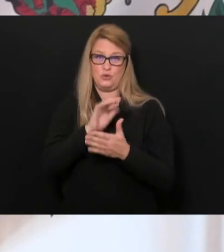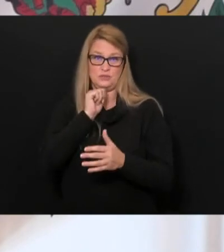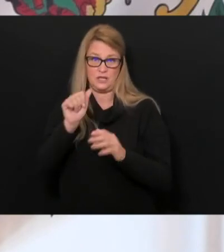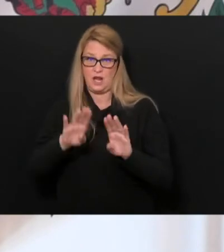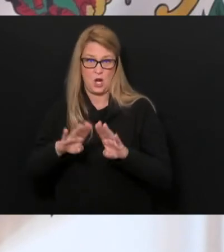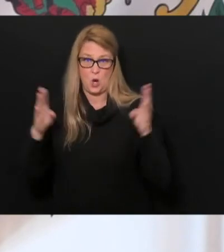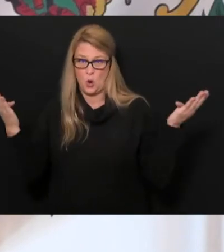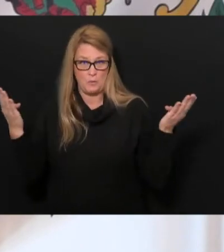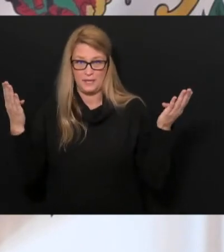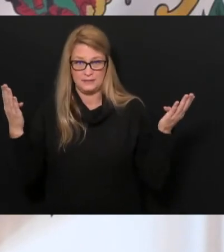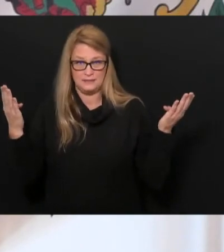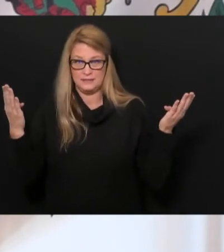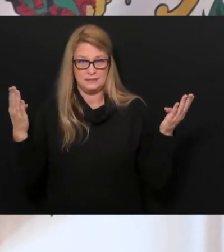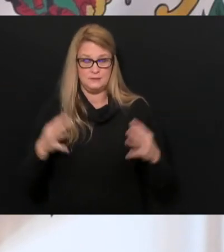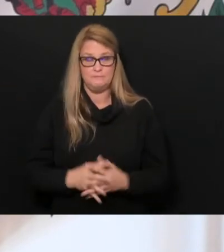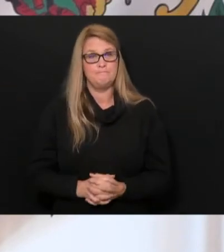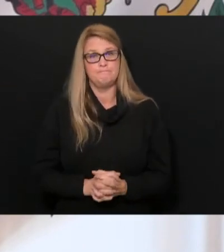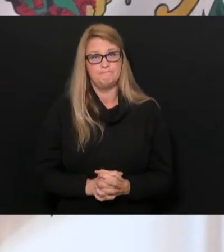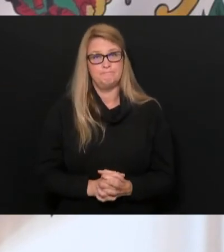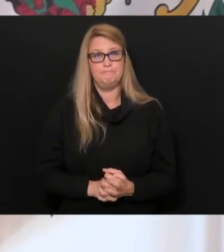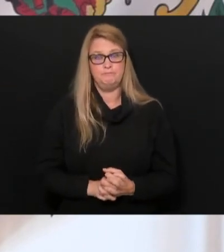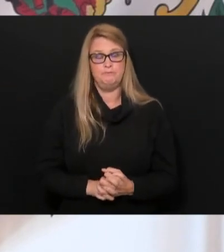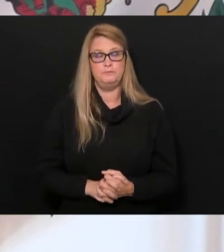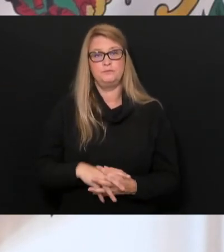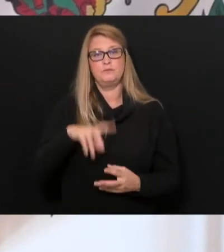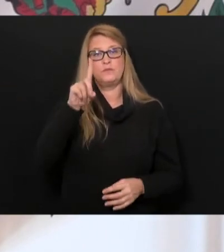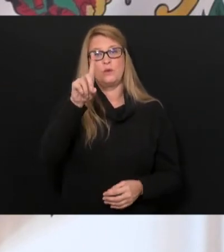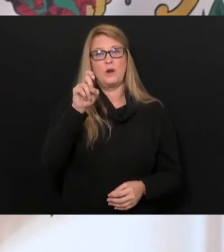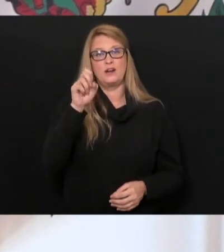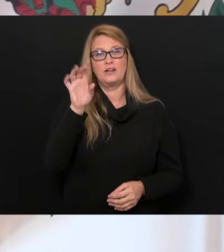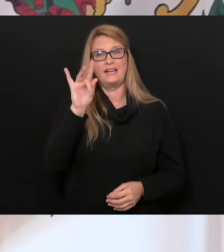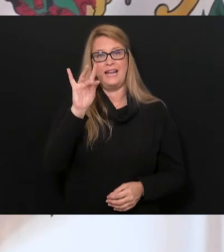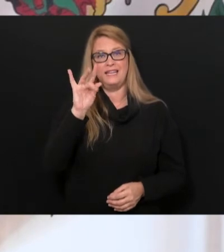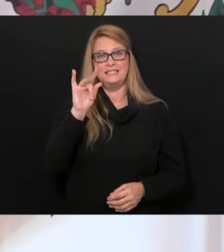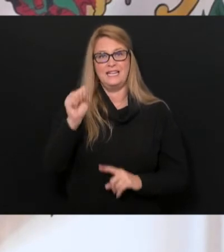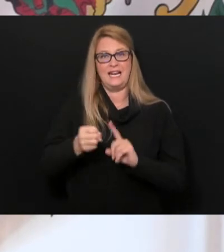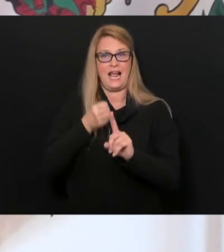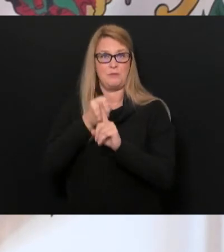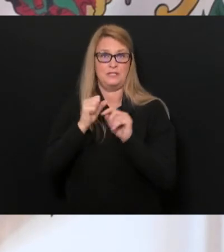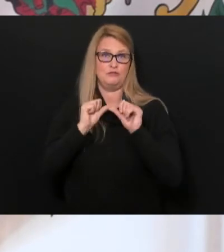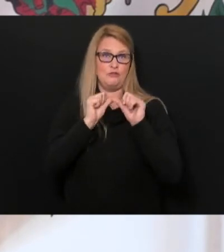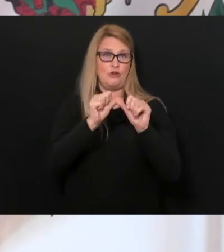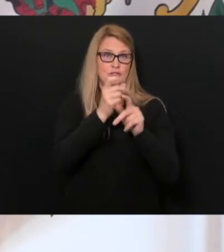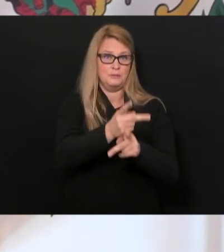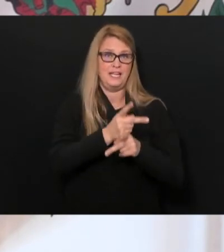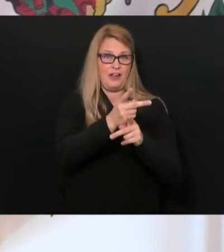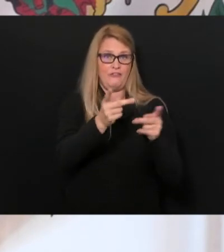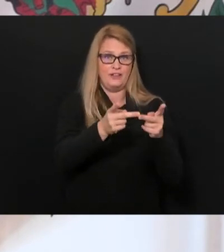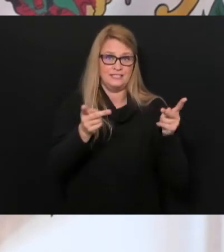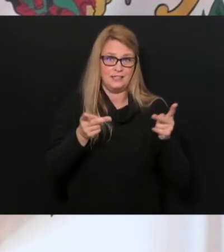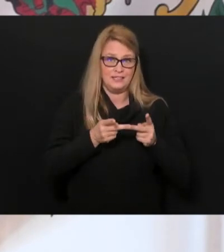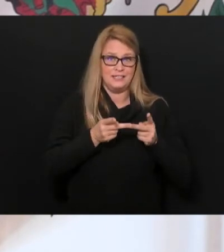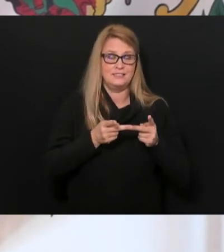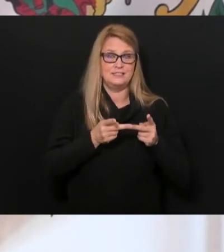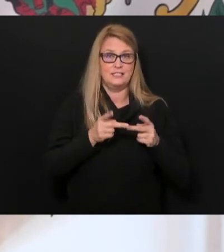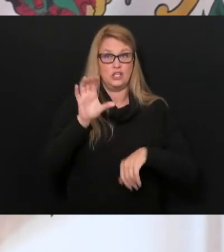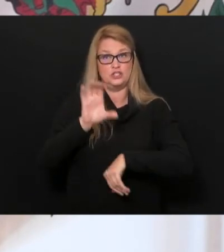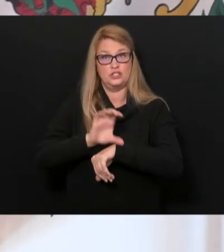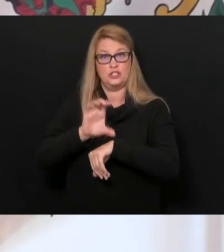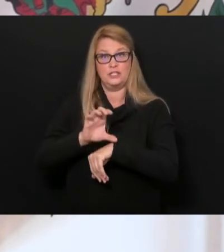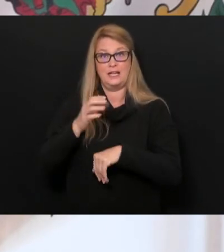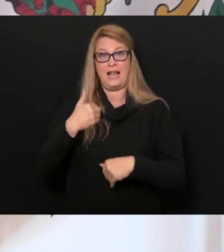practical purposes, and there's 118 outbreaks in our long-term care facilities. Our churches